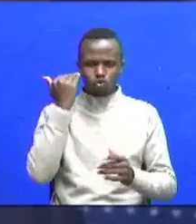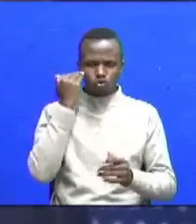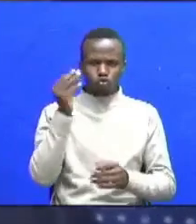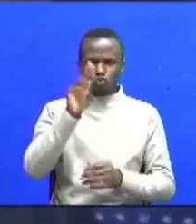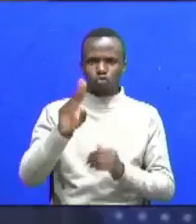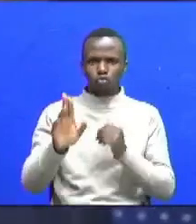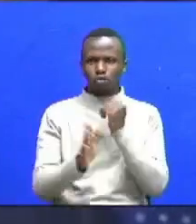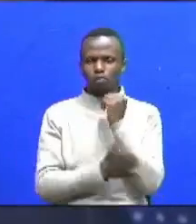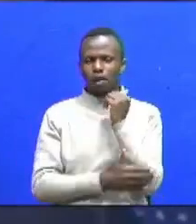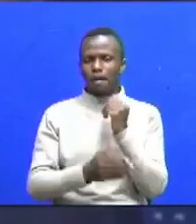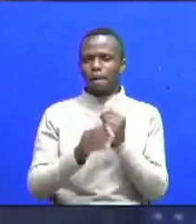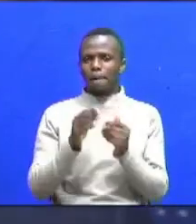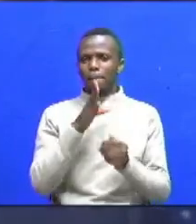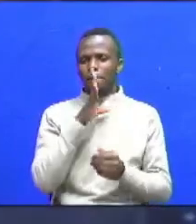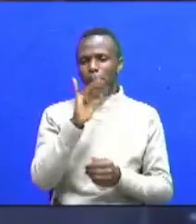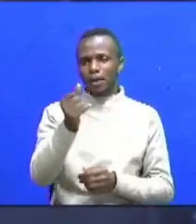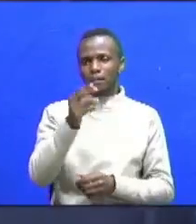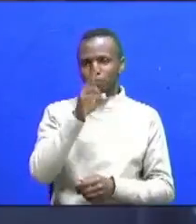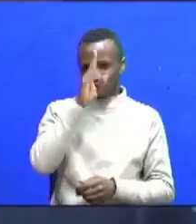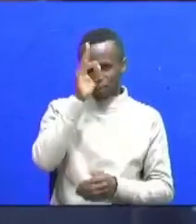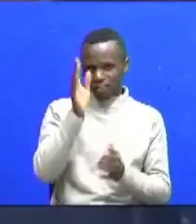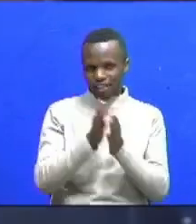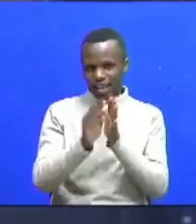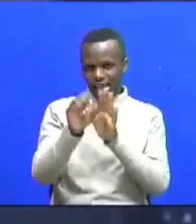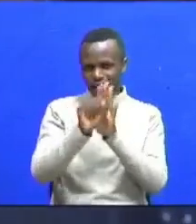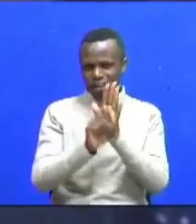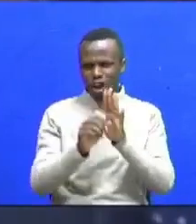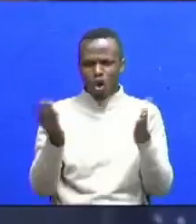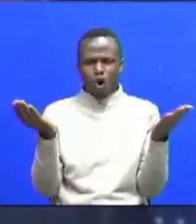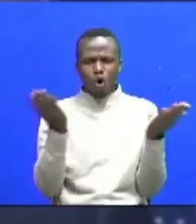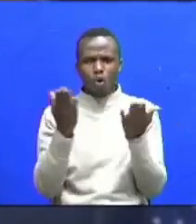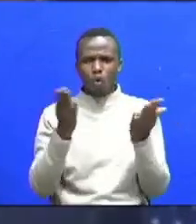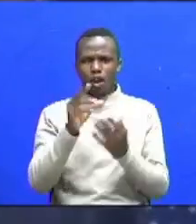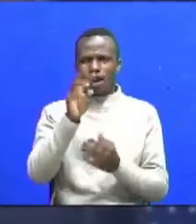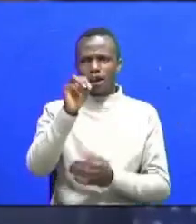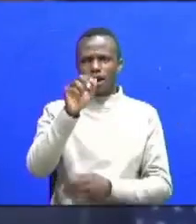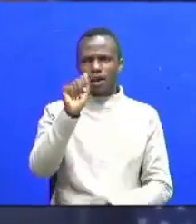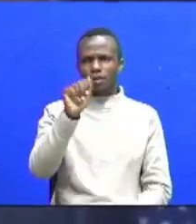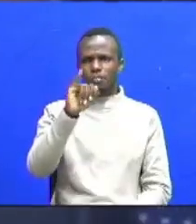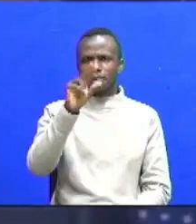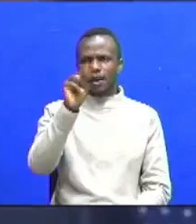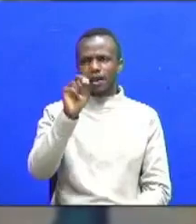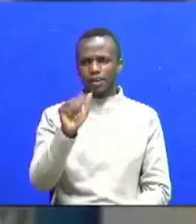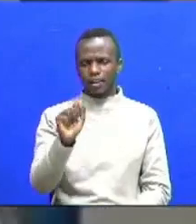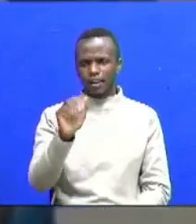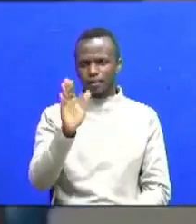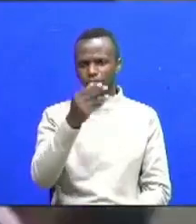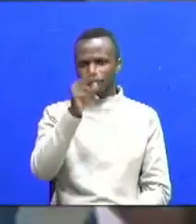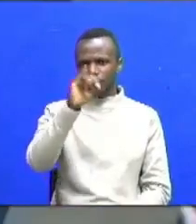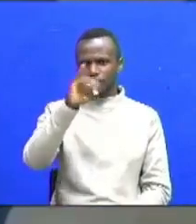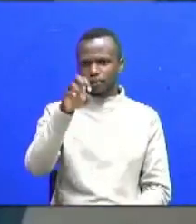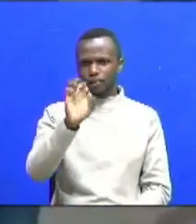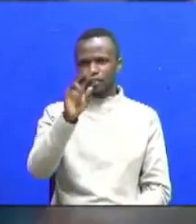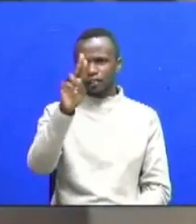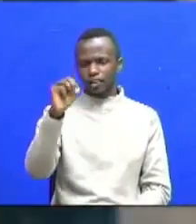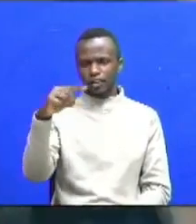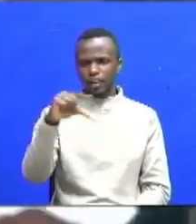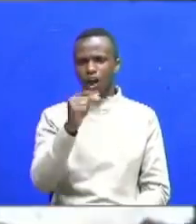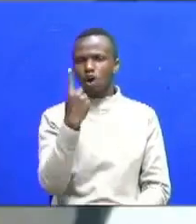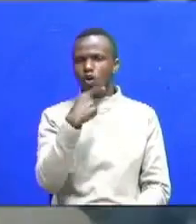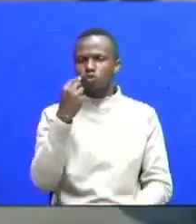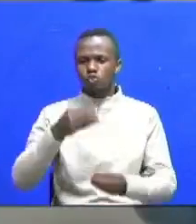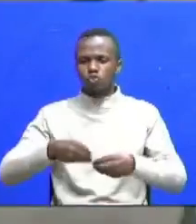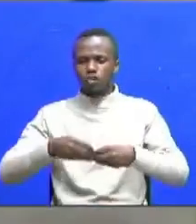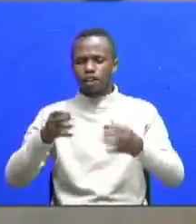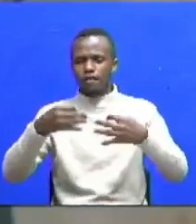state? Where is Maina Jenga? Why has he not been brought to court? Who grants bail? Is it